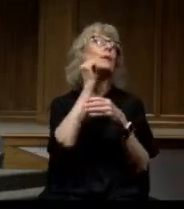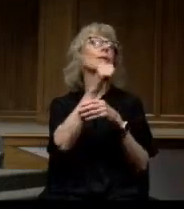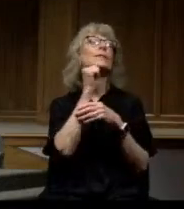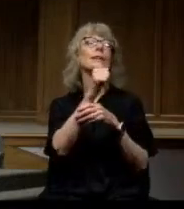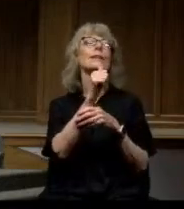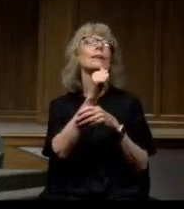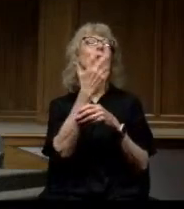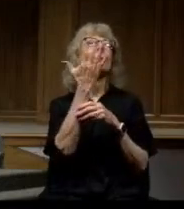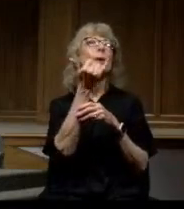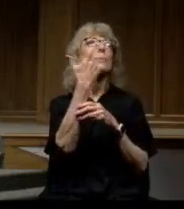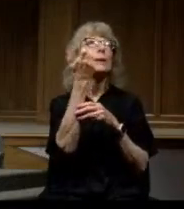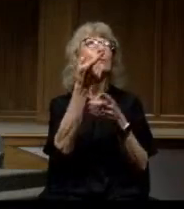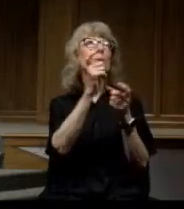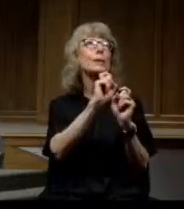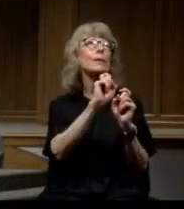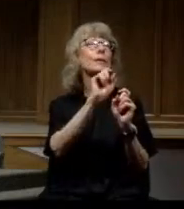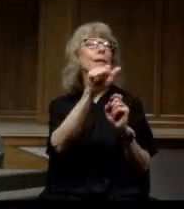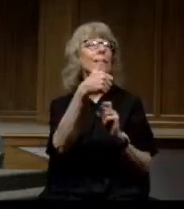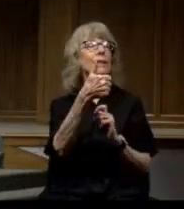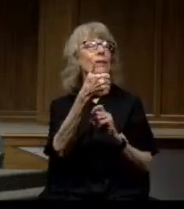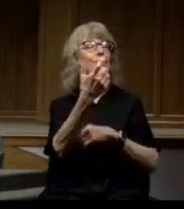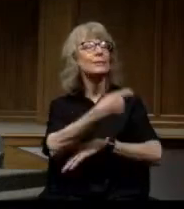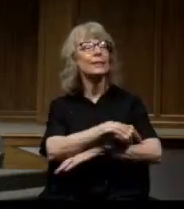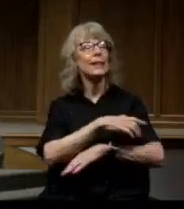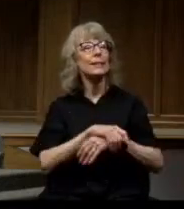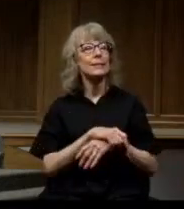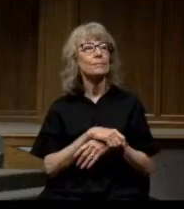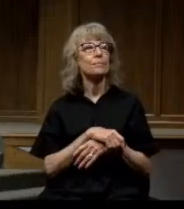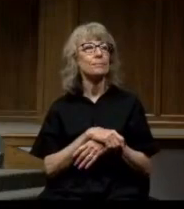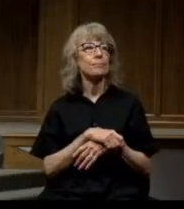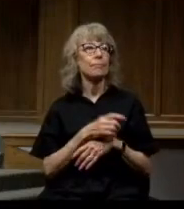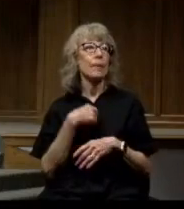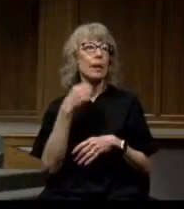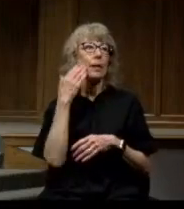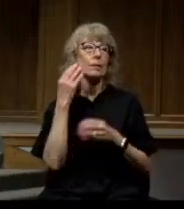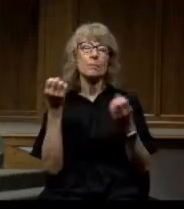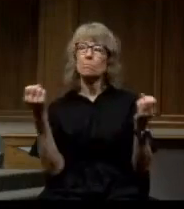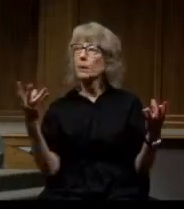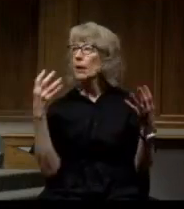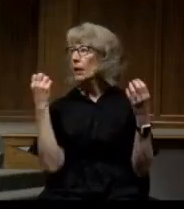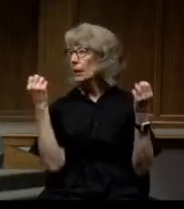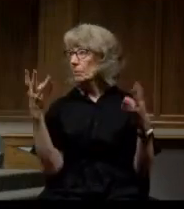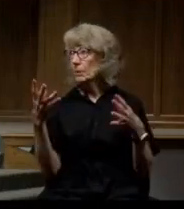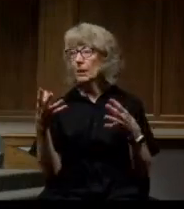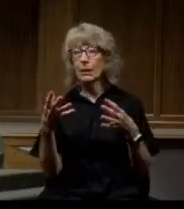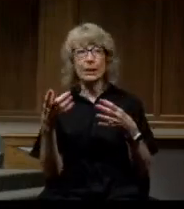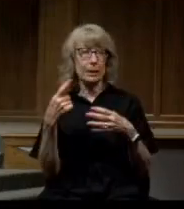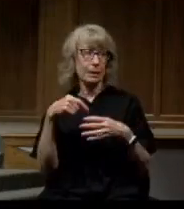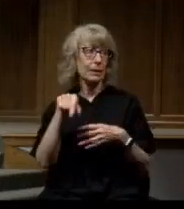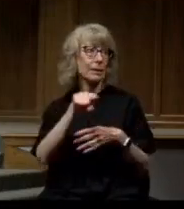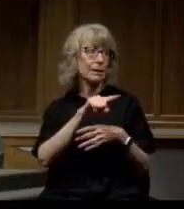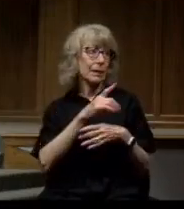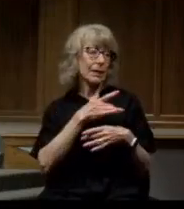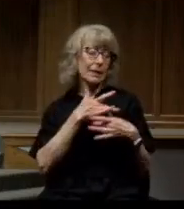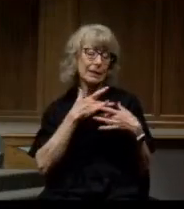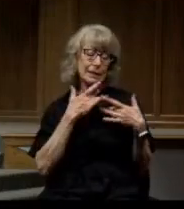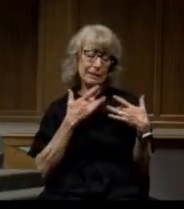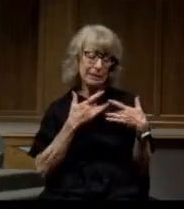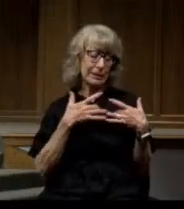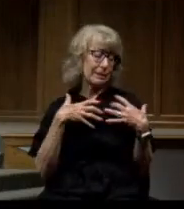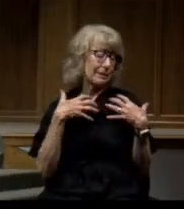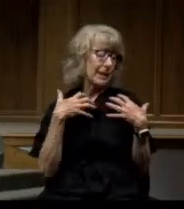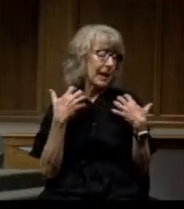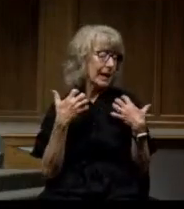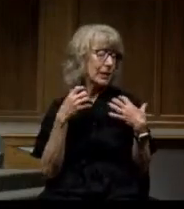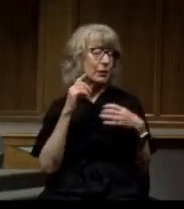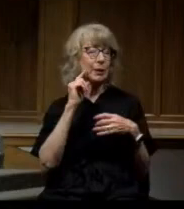day. So, Father, I know for a fact there are many, many bitter and angry hearts in the room, and so I pray that just for a moment